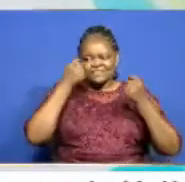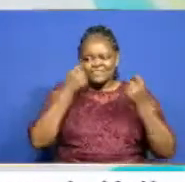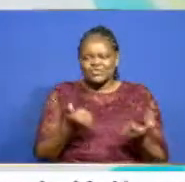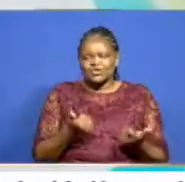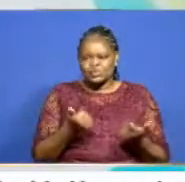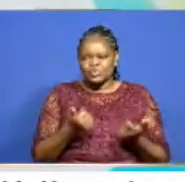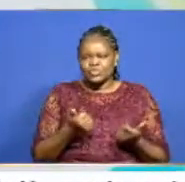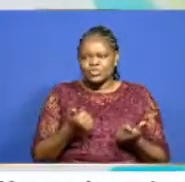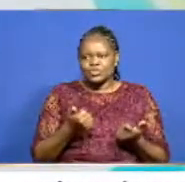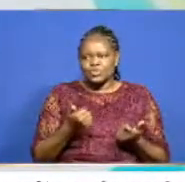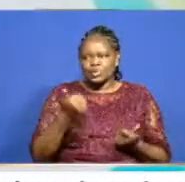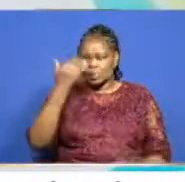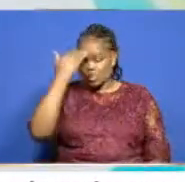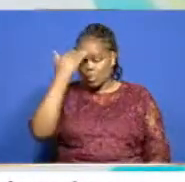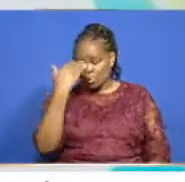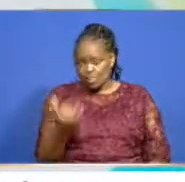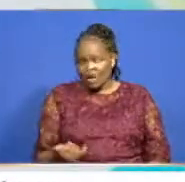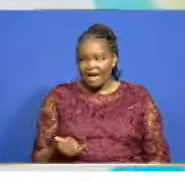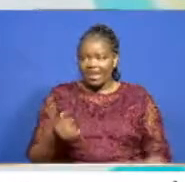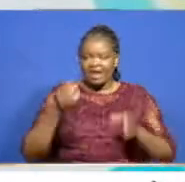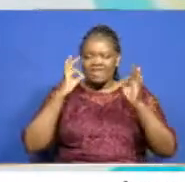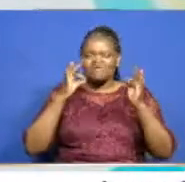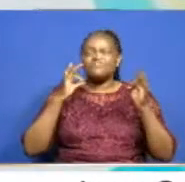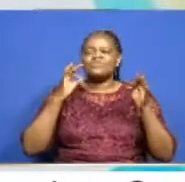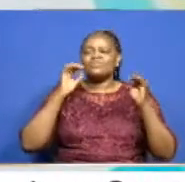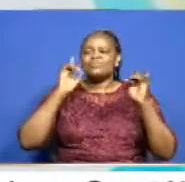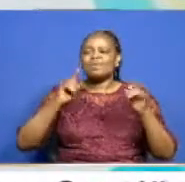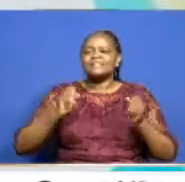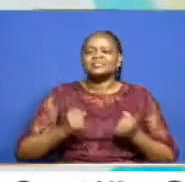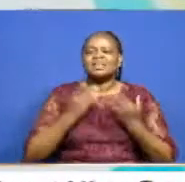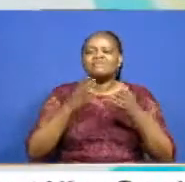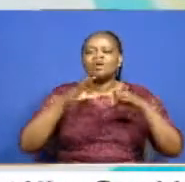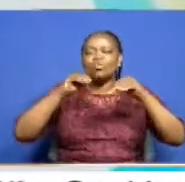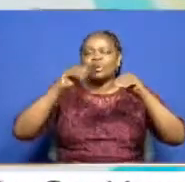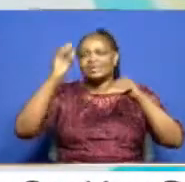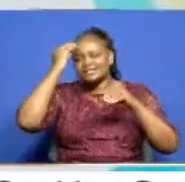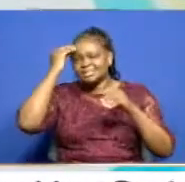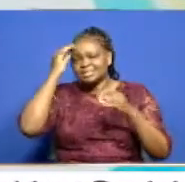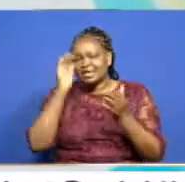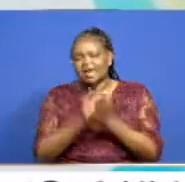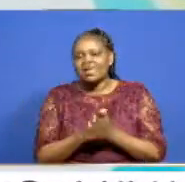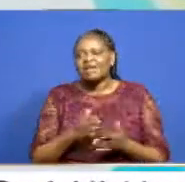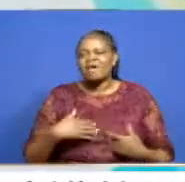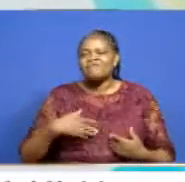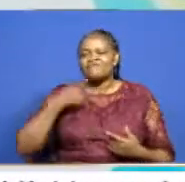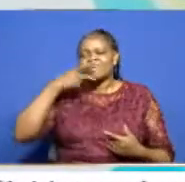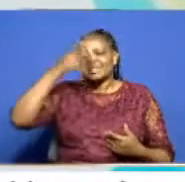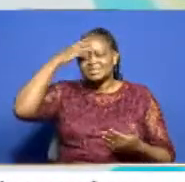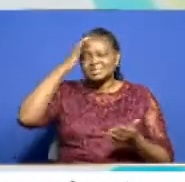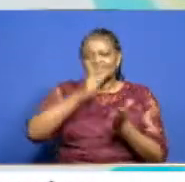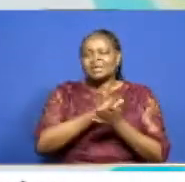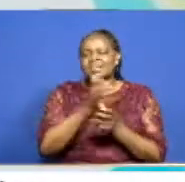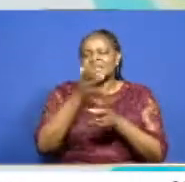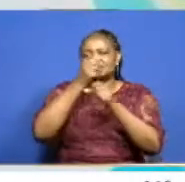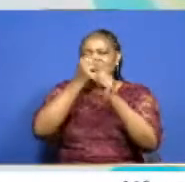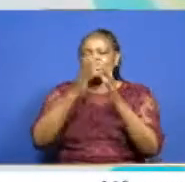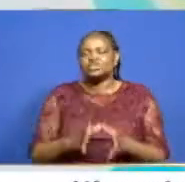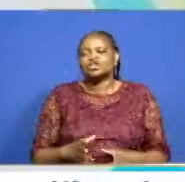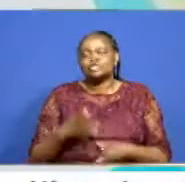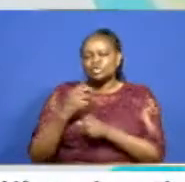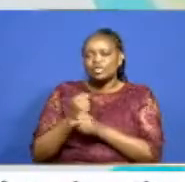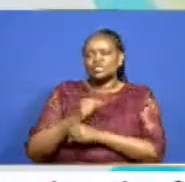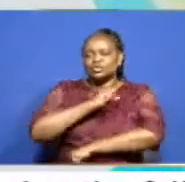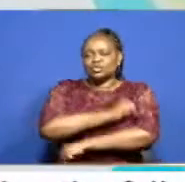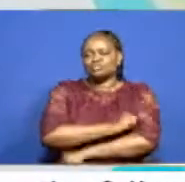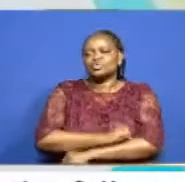that for us to deliver quality learning and be able to have parents and other stakeholders trust the private schools, you must be able to